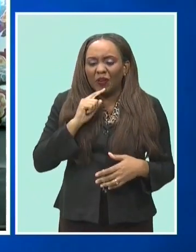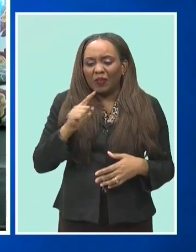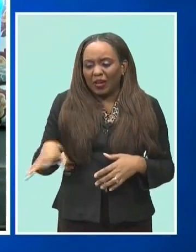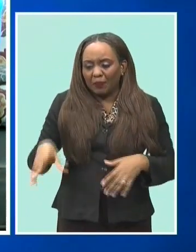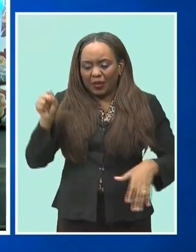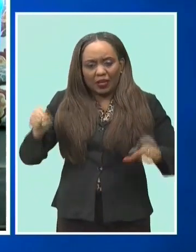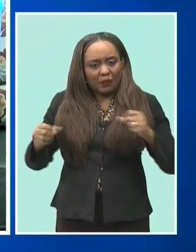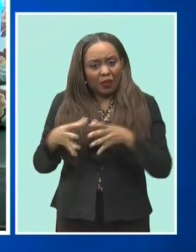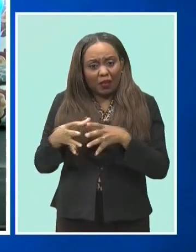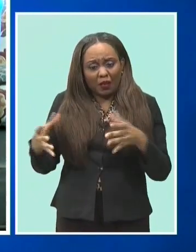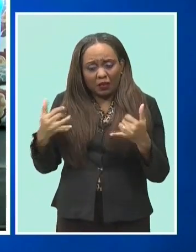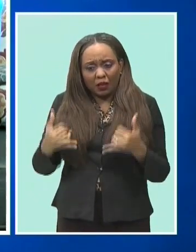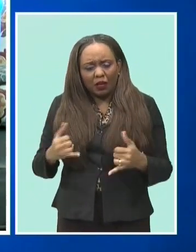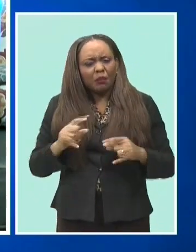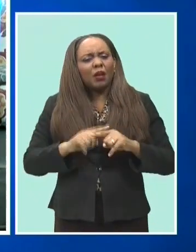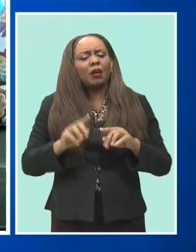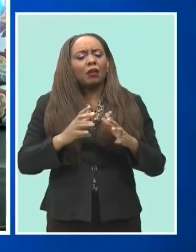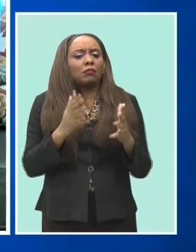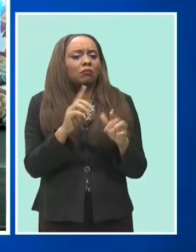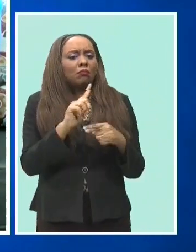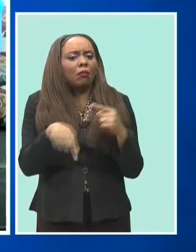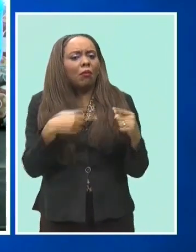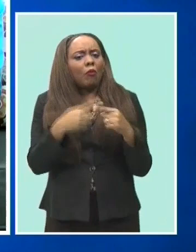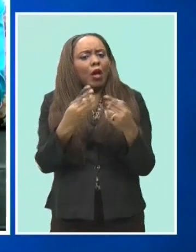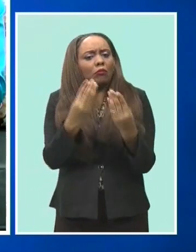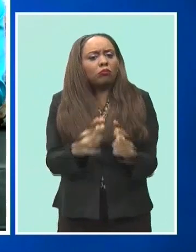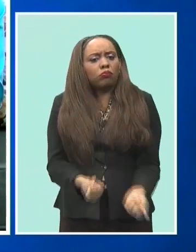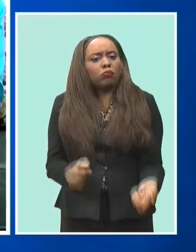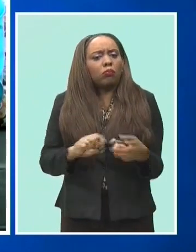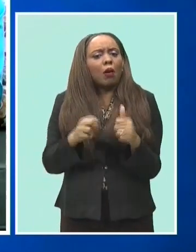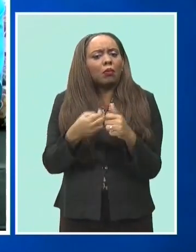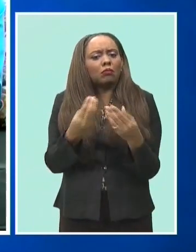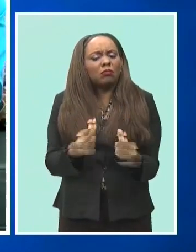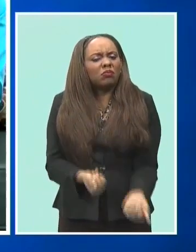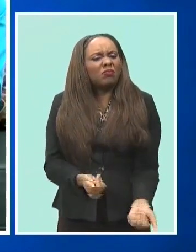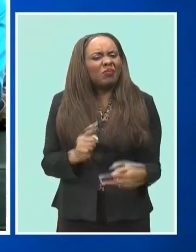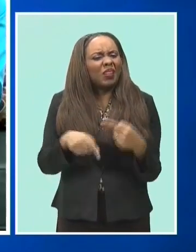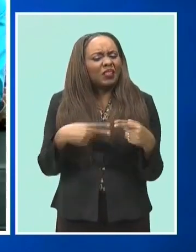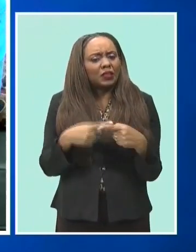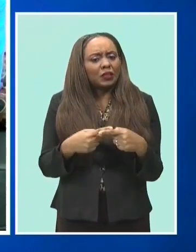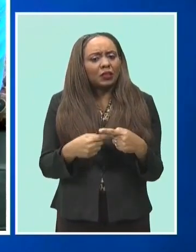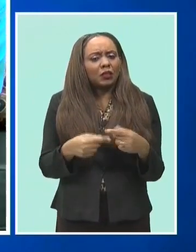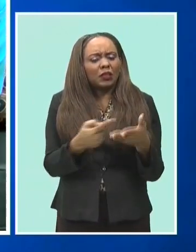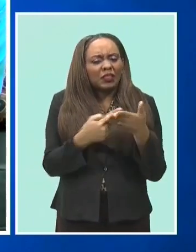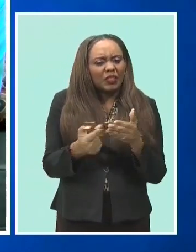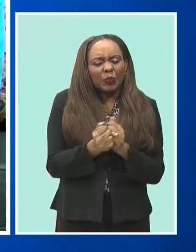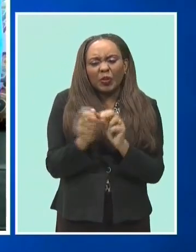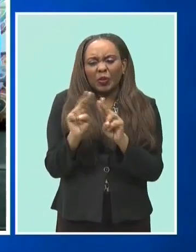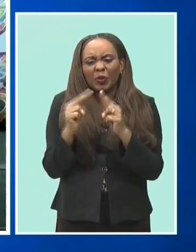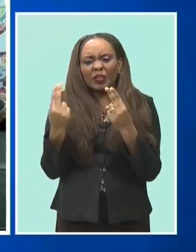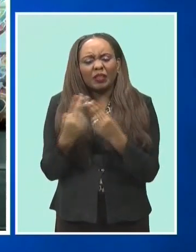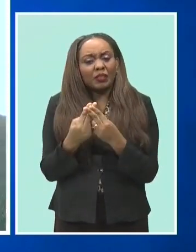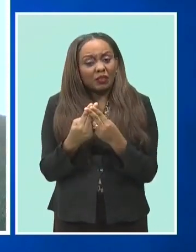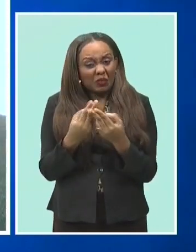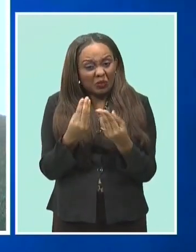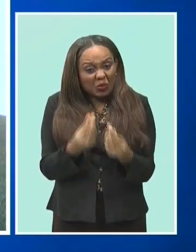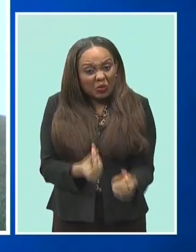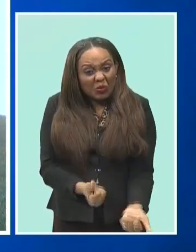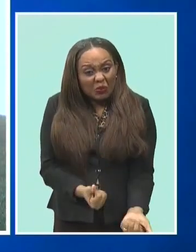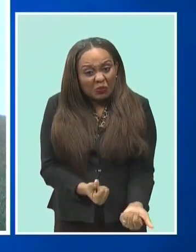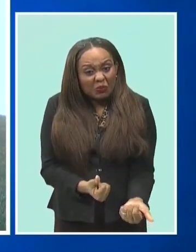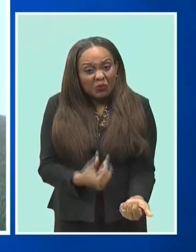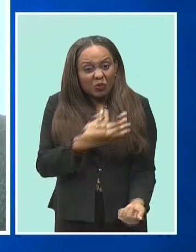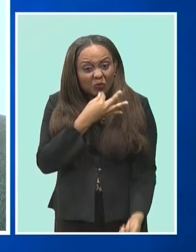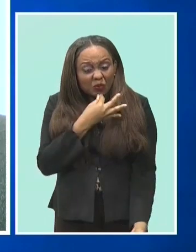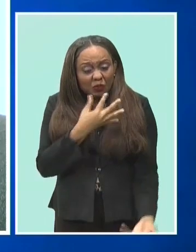ease? Do you anticipate some sort of closure to this issue coming soon? Yes, we hope that within